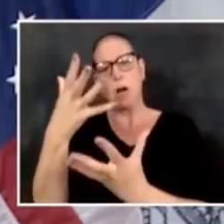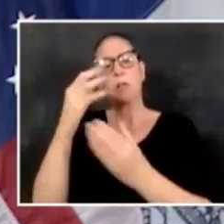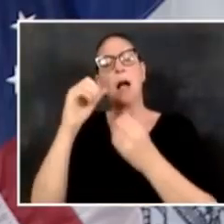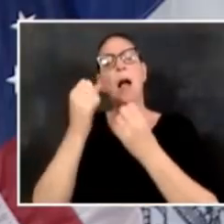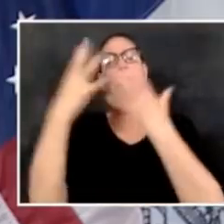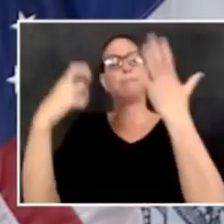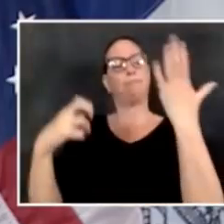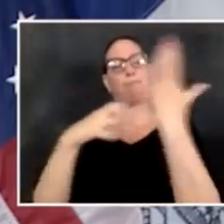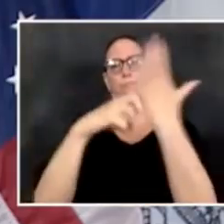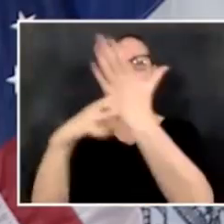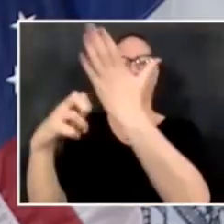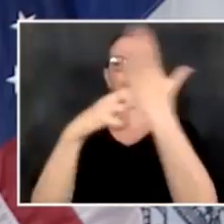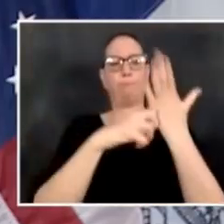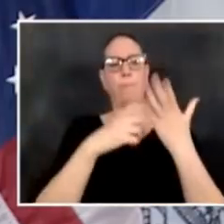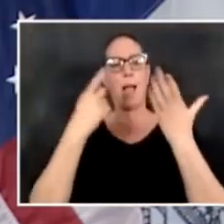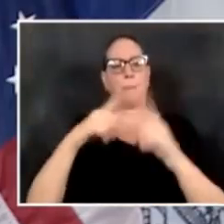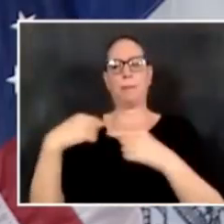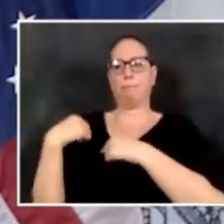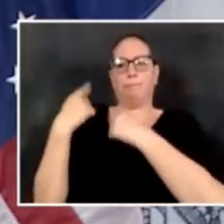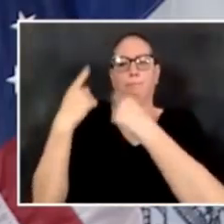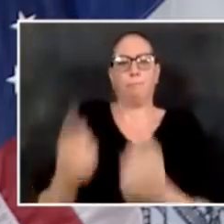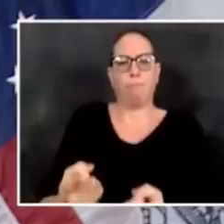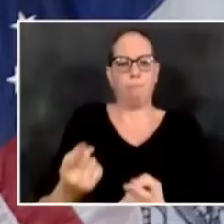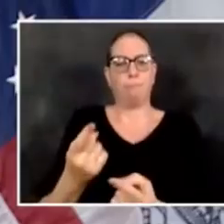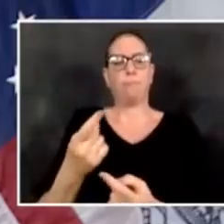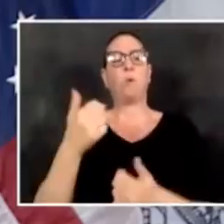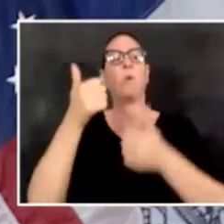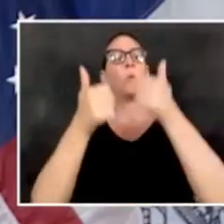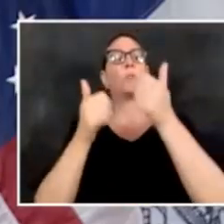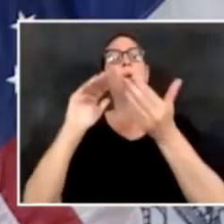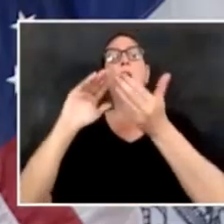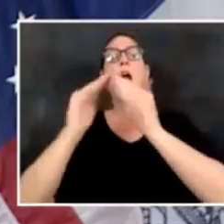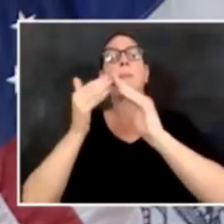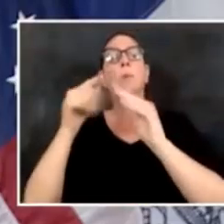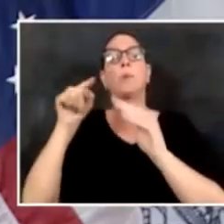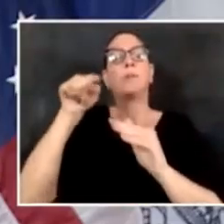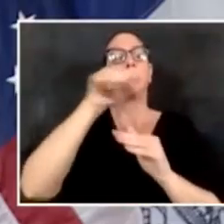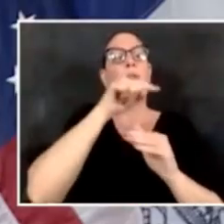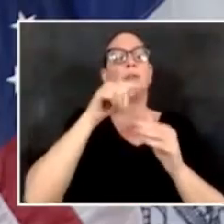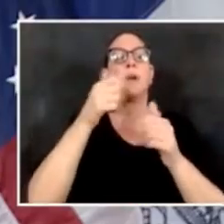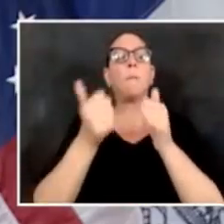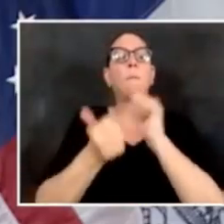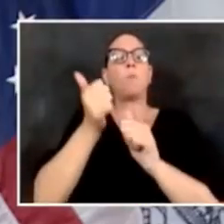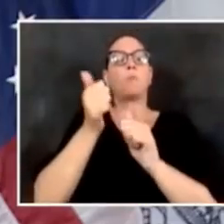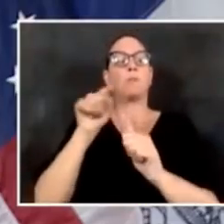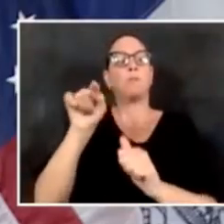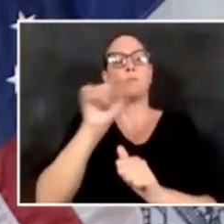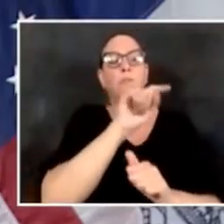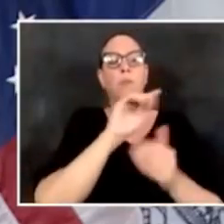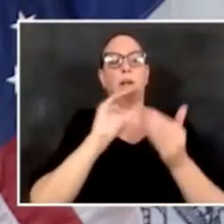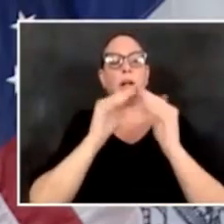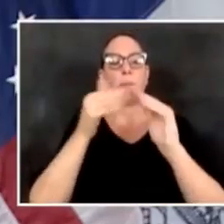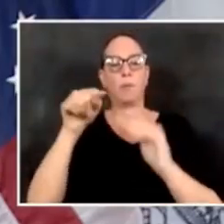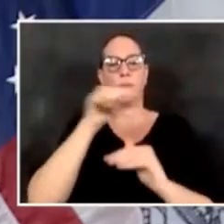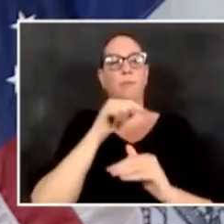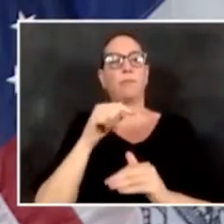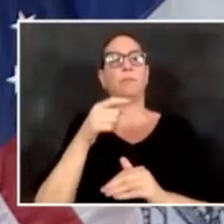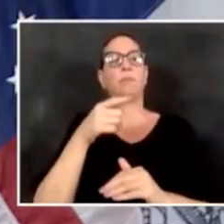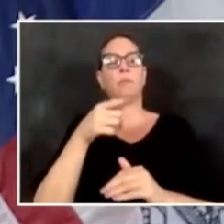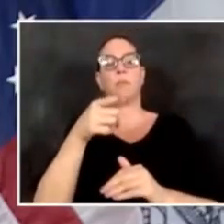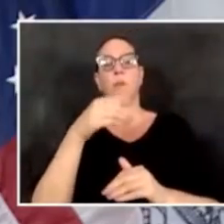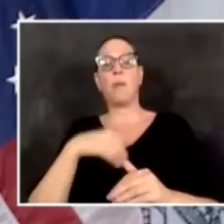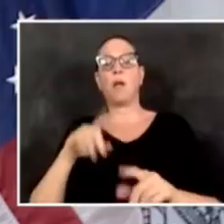and certainly as I turn to Commissioner Shea, I'll say, look, whatever data is kept on enforcement